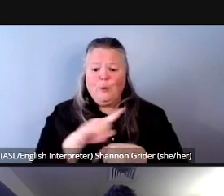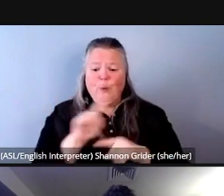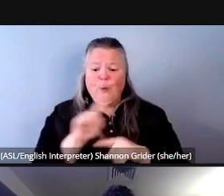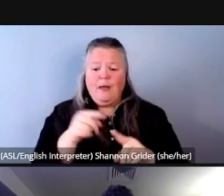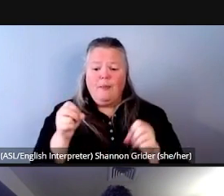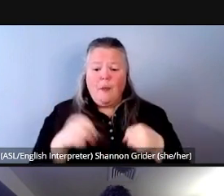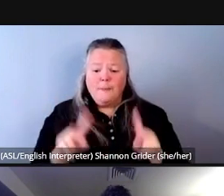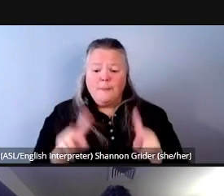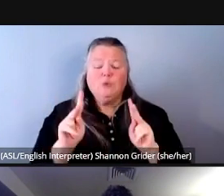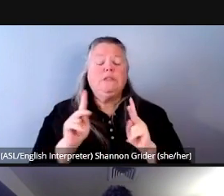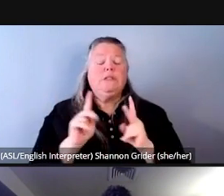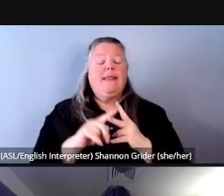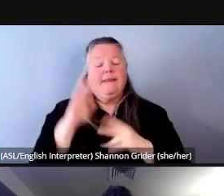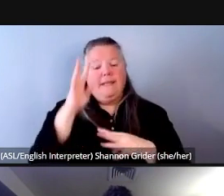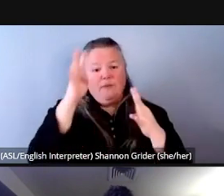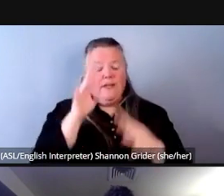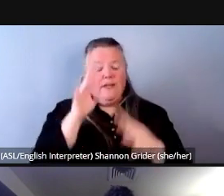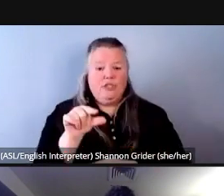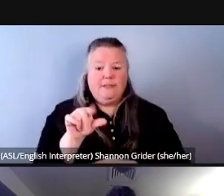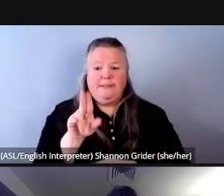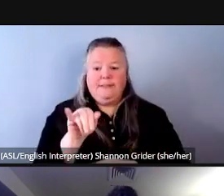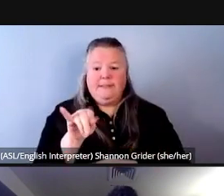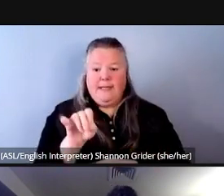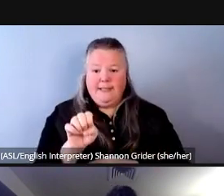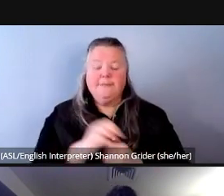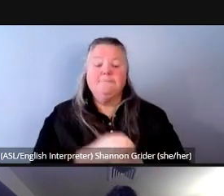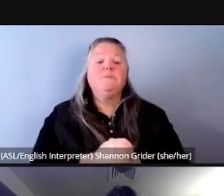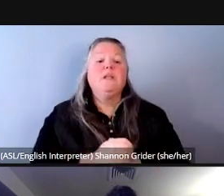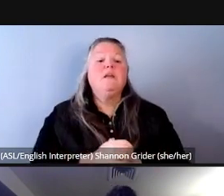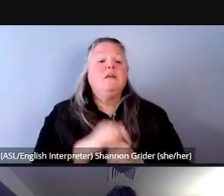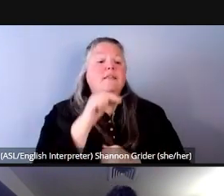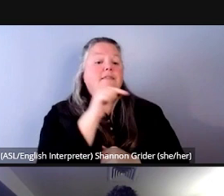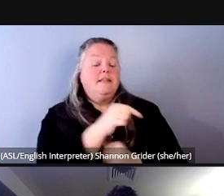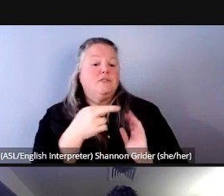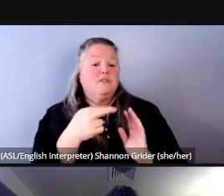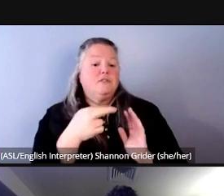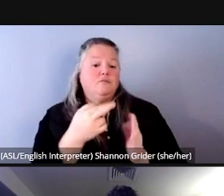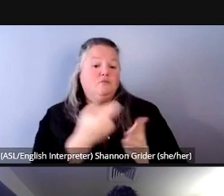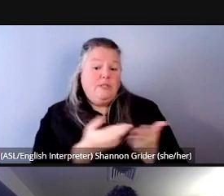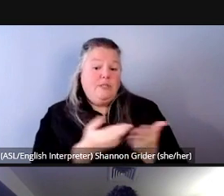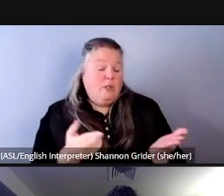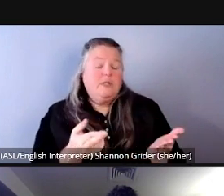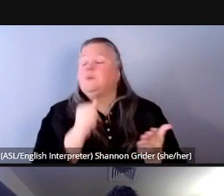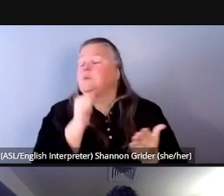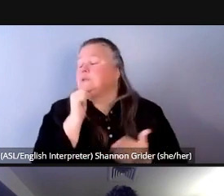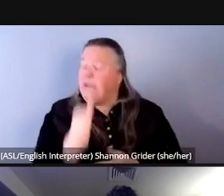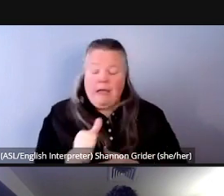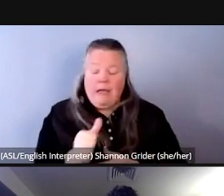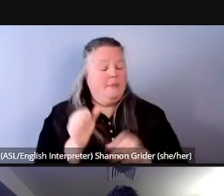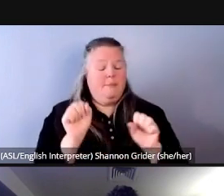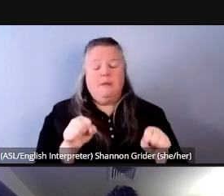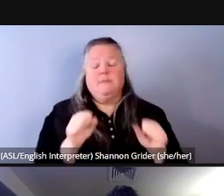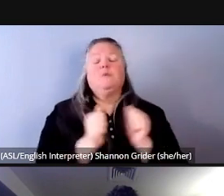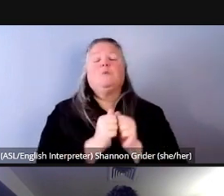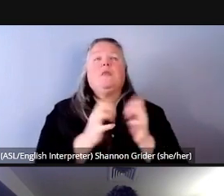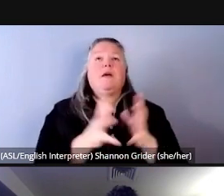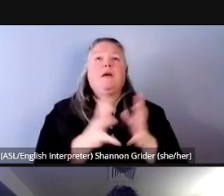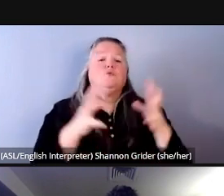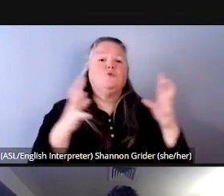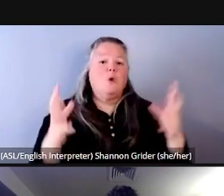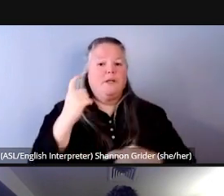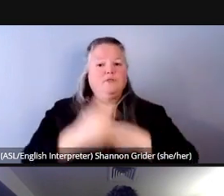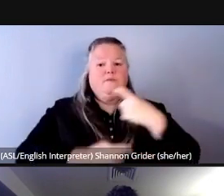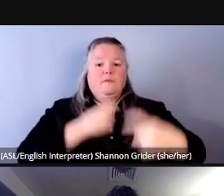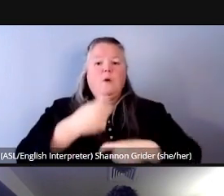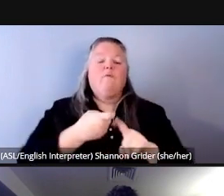the innovation guide. So, this resource, I will say on the front end, would not be possible without the tremendous engagement from the